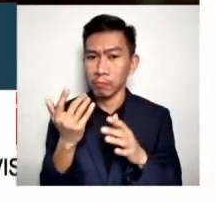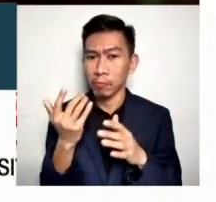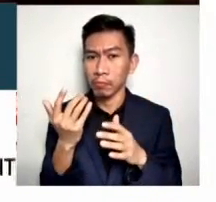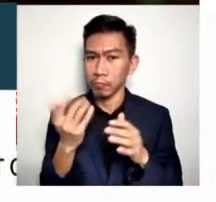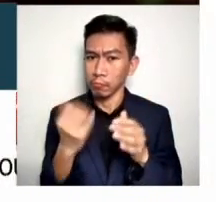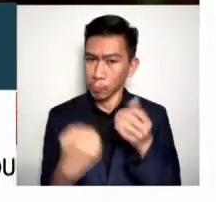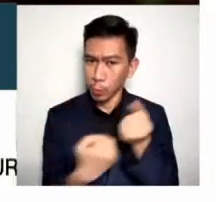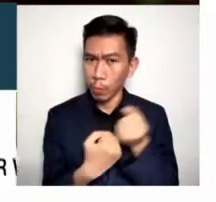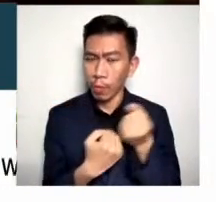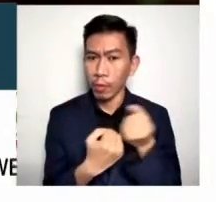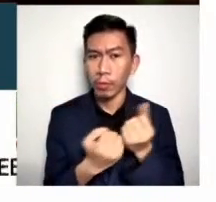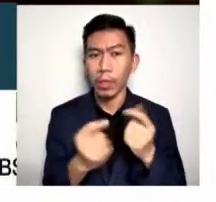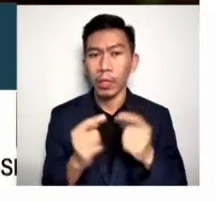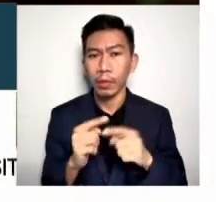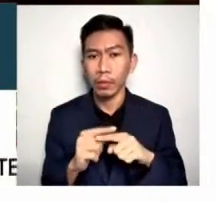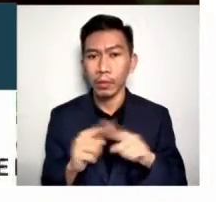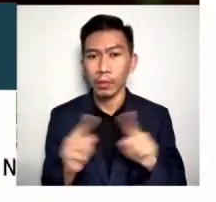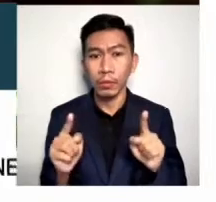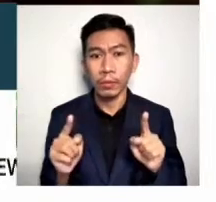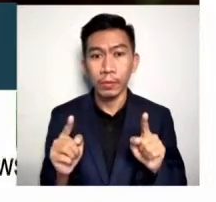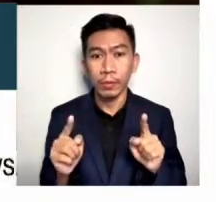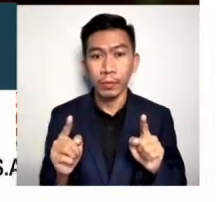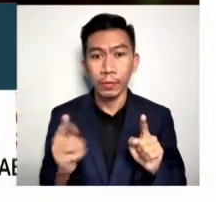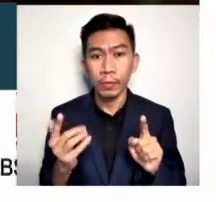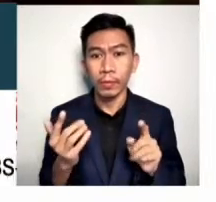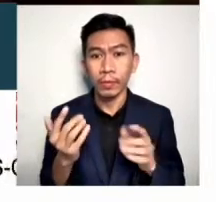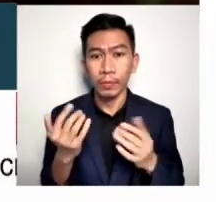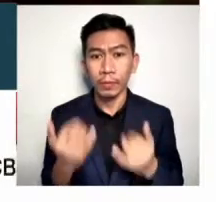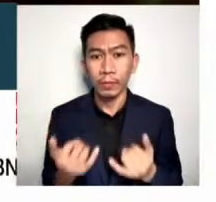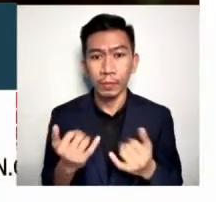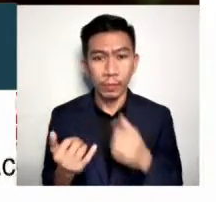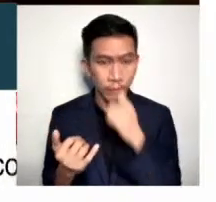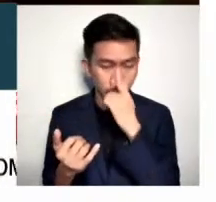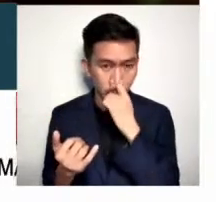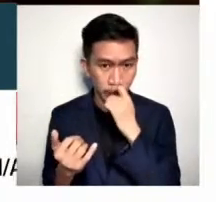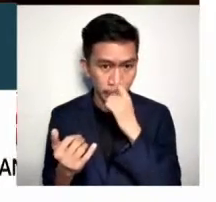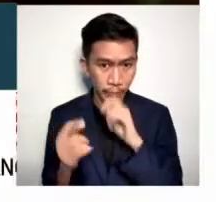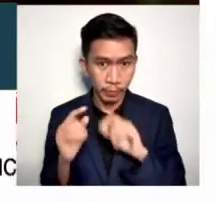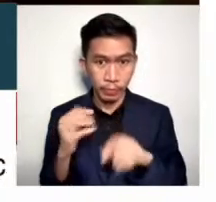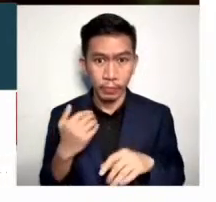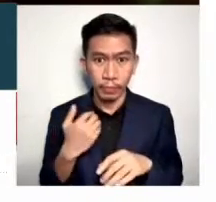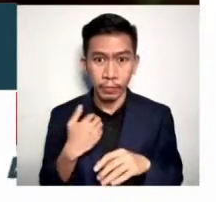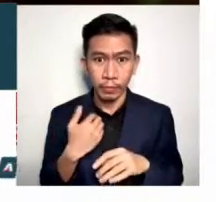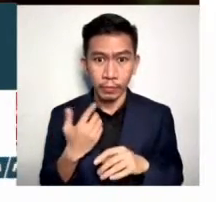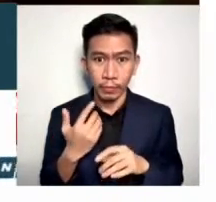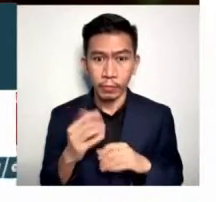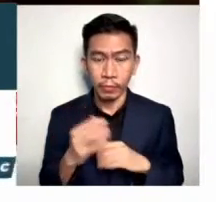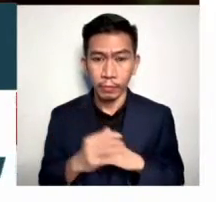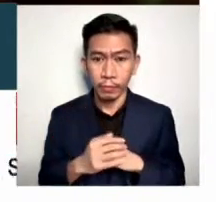her, but the matter of running is a personal decision.